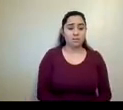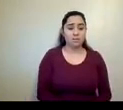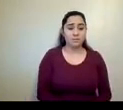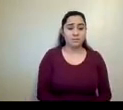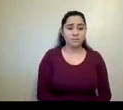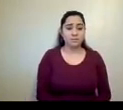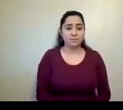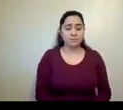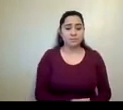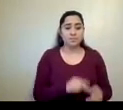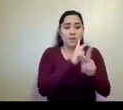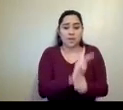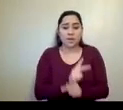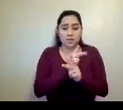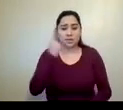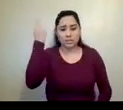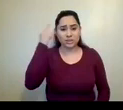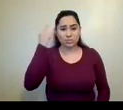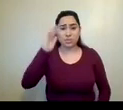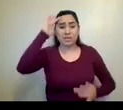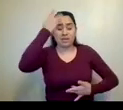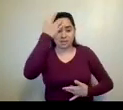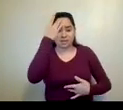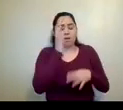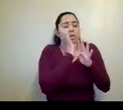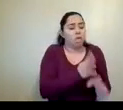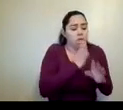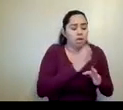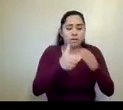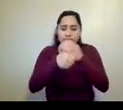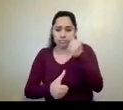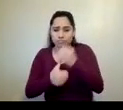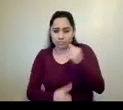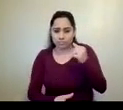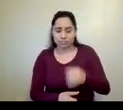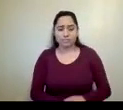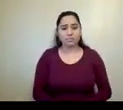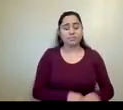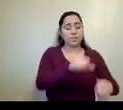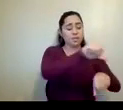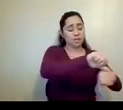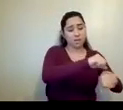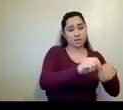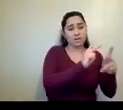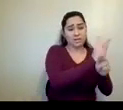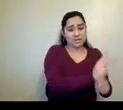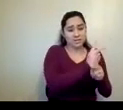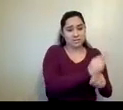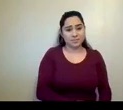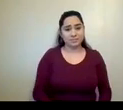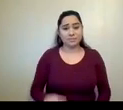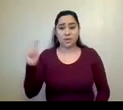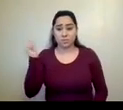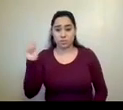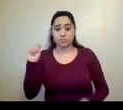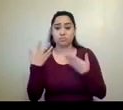sick with vomiting or diarrhea, before and after treating a cut or wound, after using the toilet,